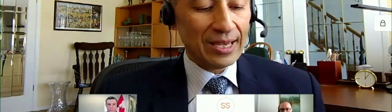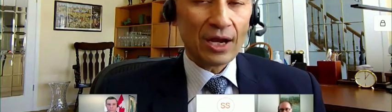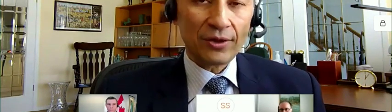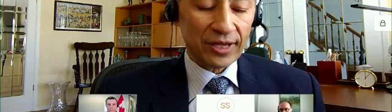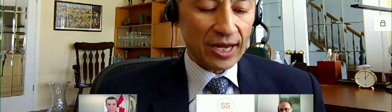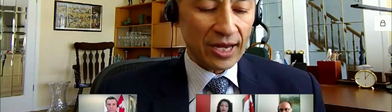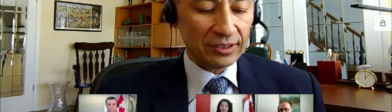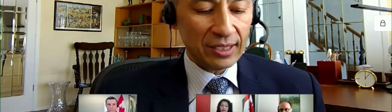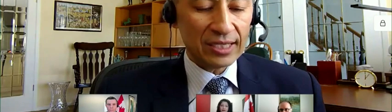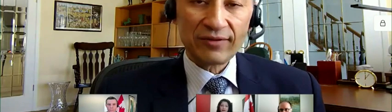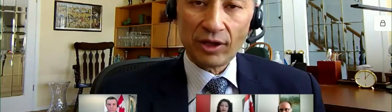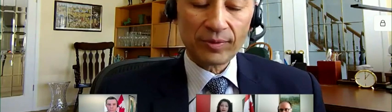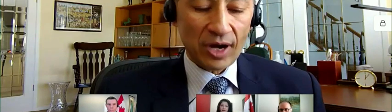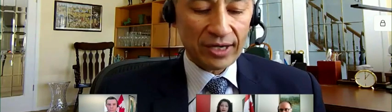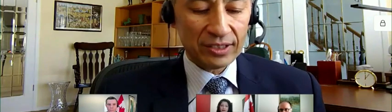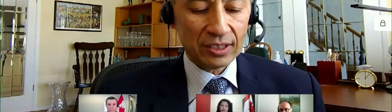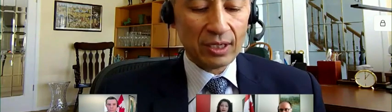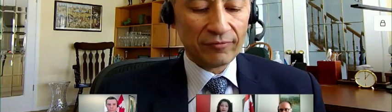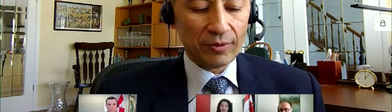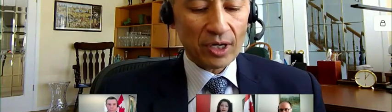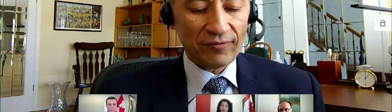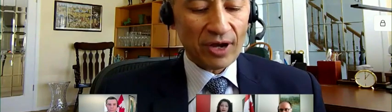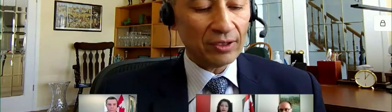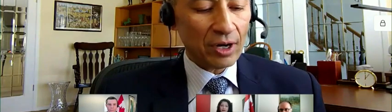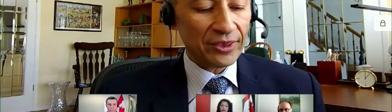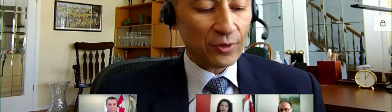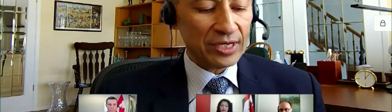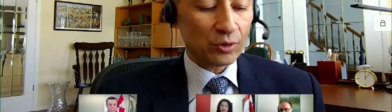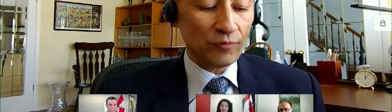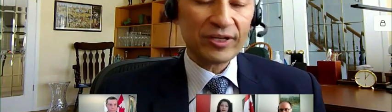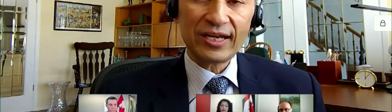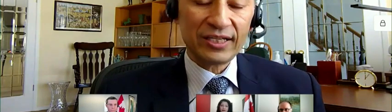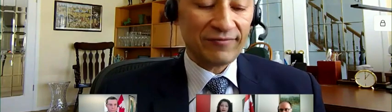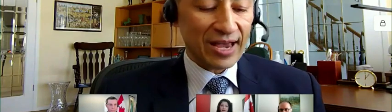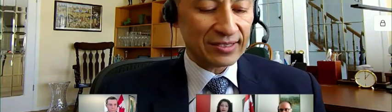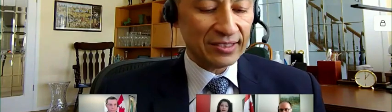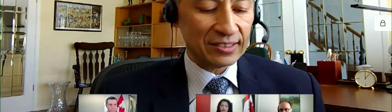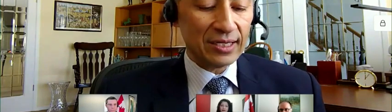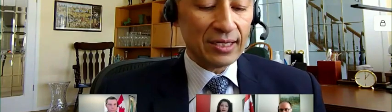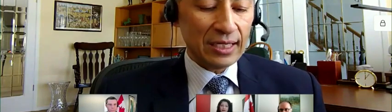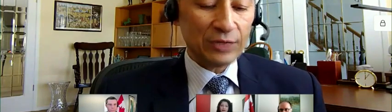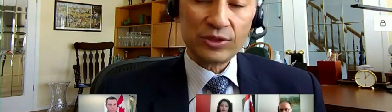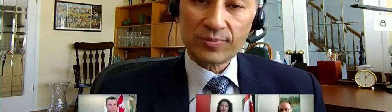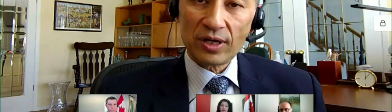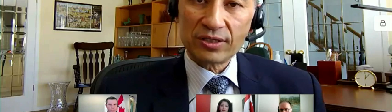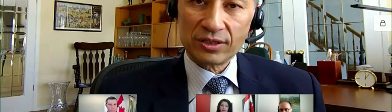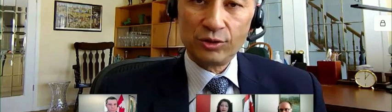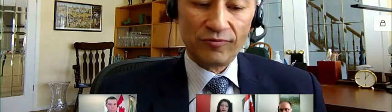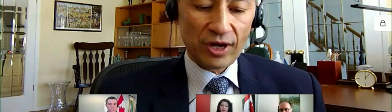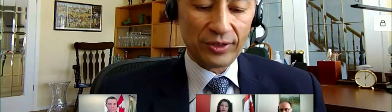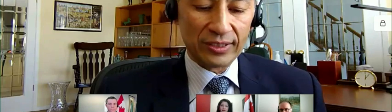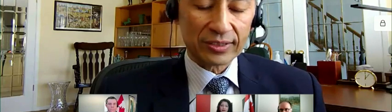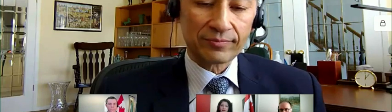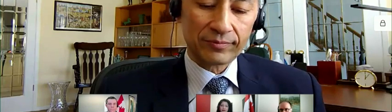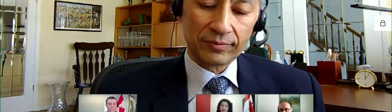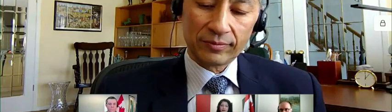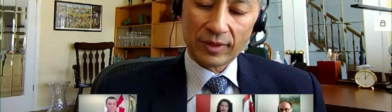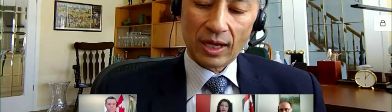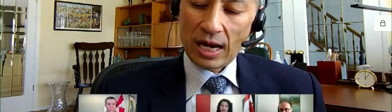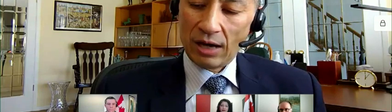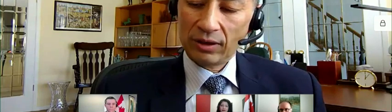Consortium, Health Canada has developed guidance for modifying authorized COVID-19 vaccines in response to new